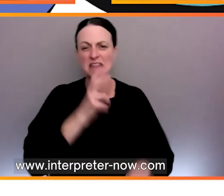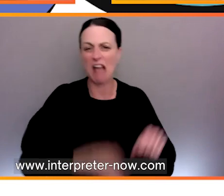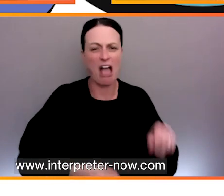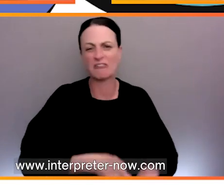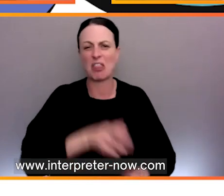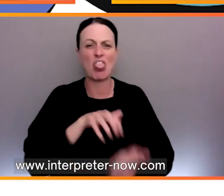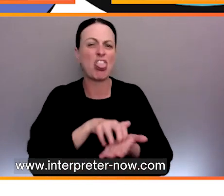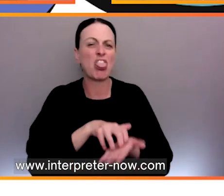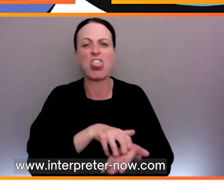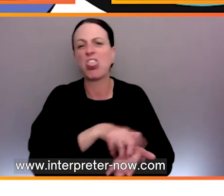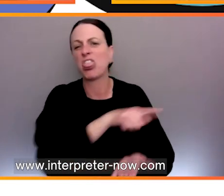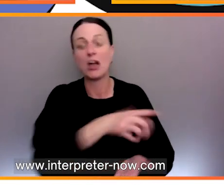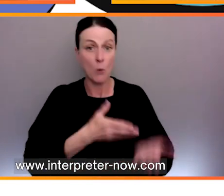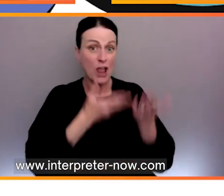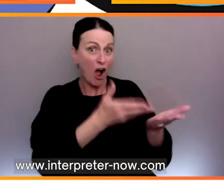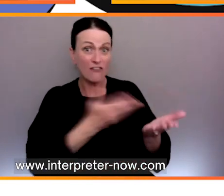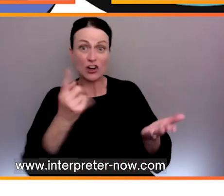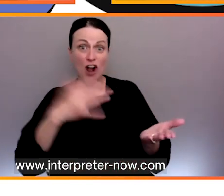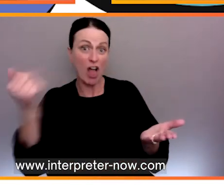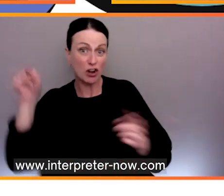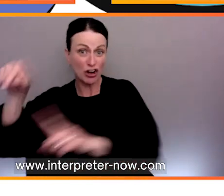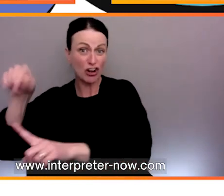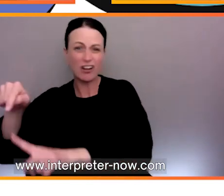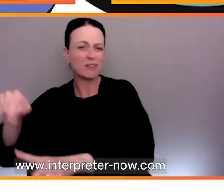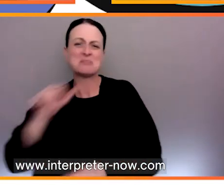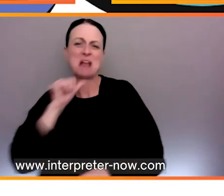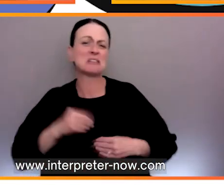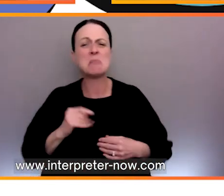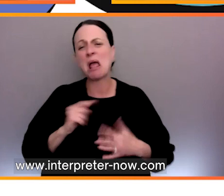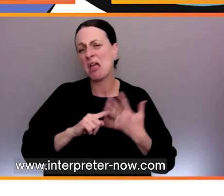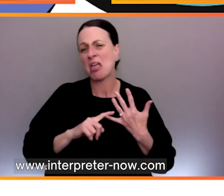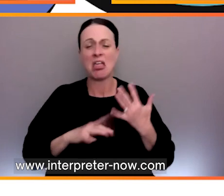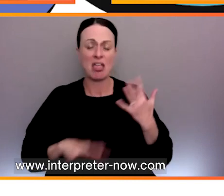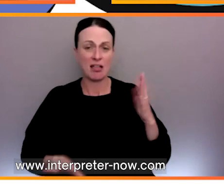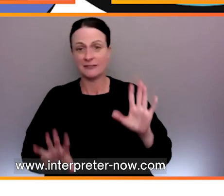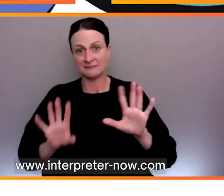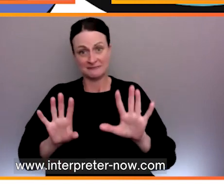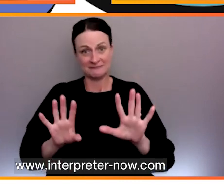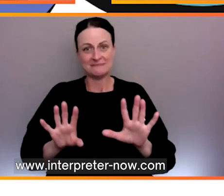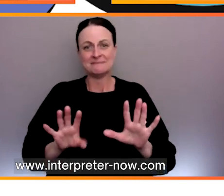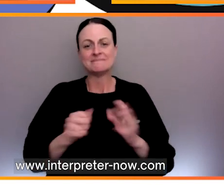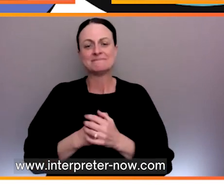really hard to shake. And so, that's when you get into defining your win.